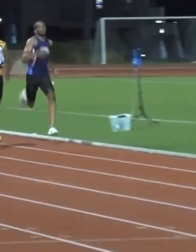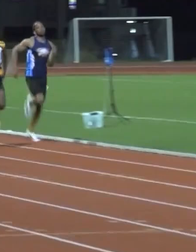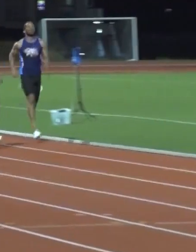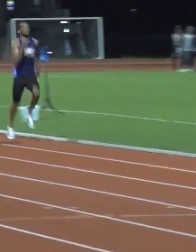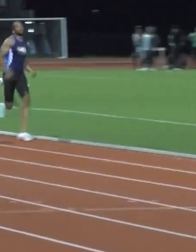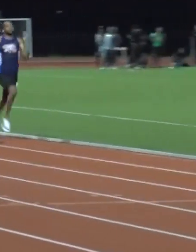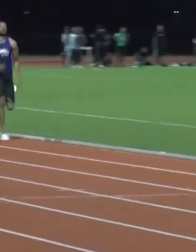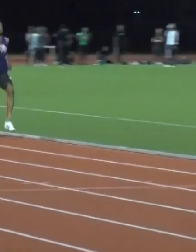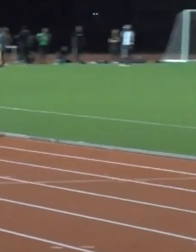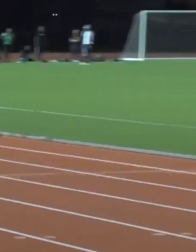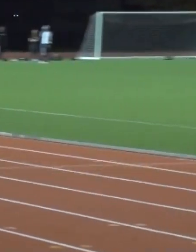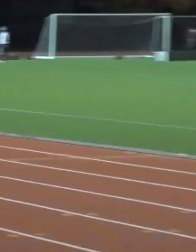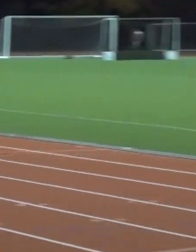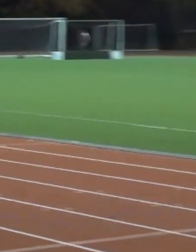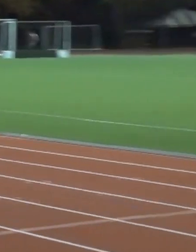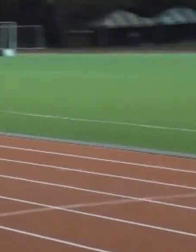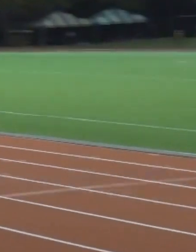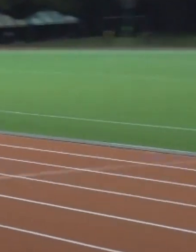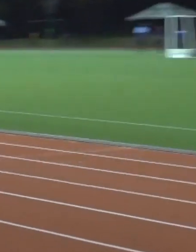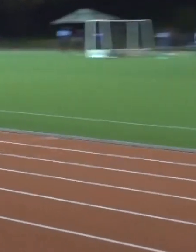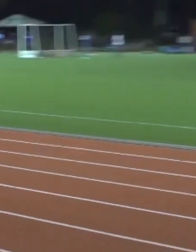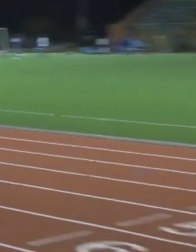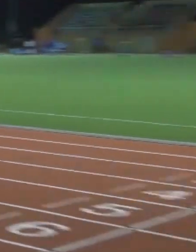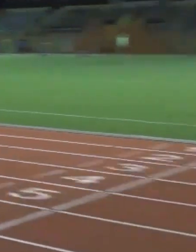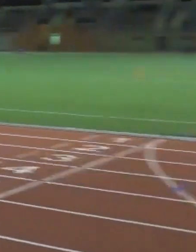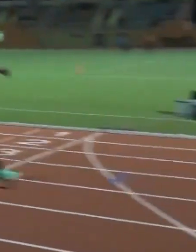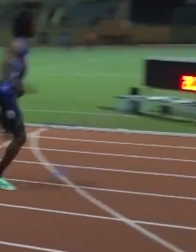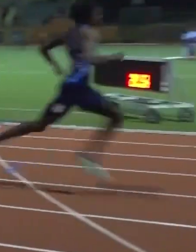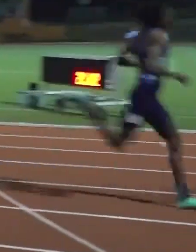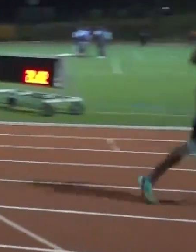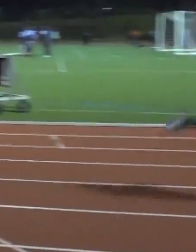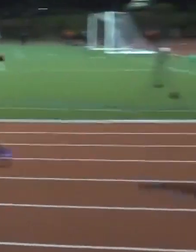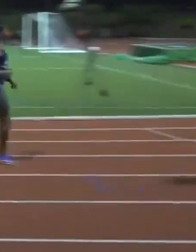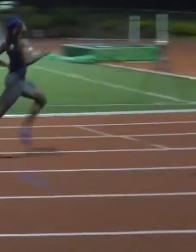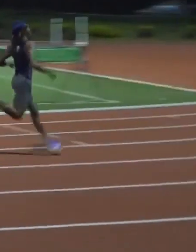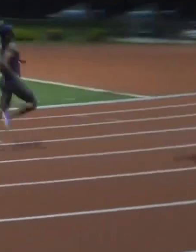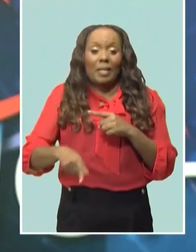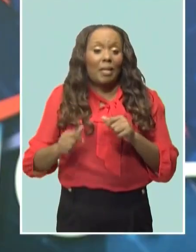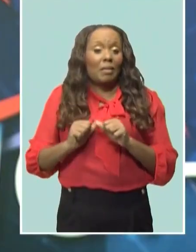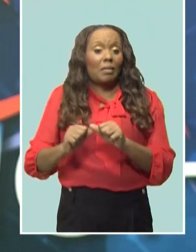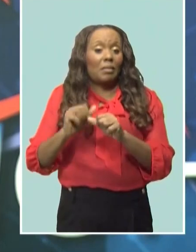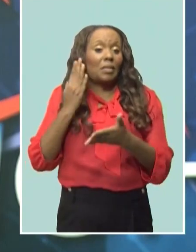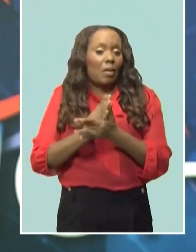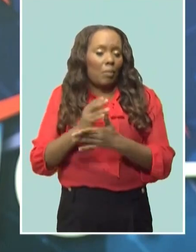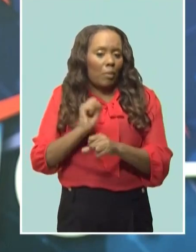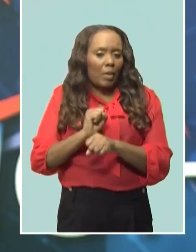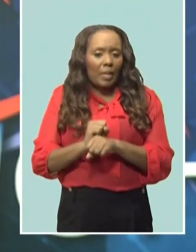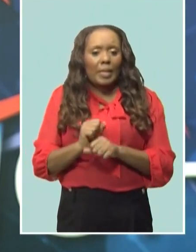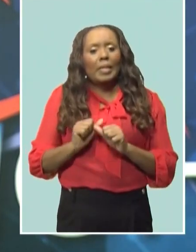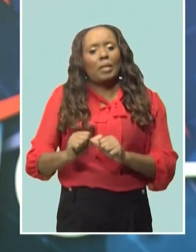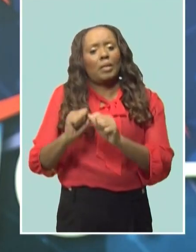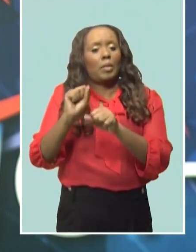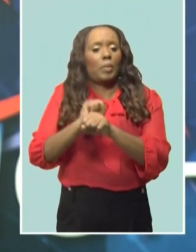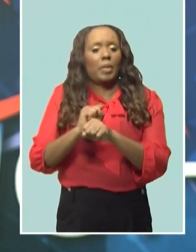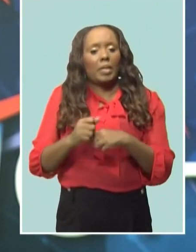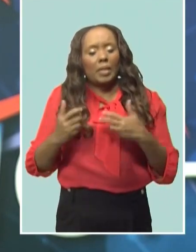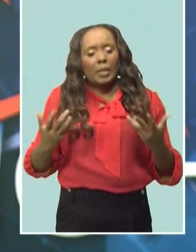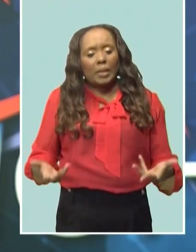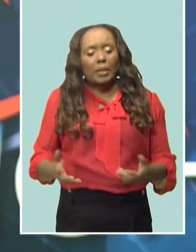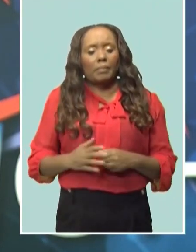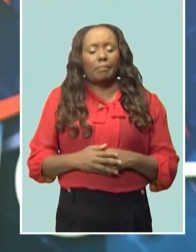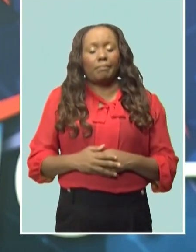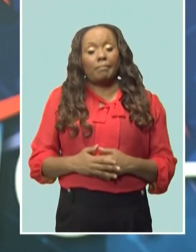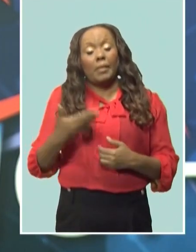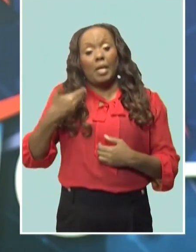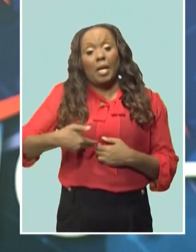whose times were 21.71 and 21.86 seconds. And that's our time tonight. Thank you for spending it with us.